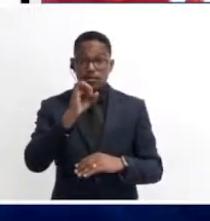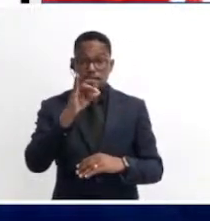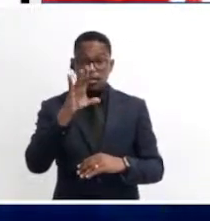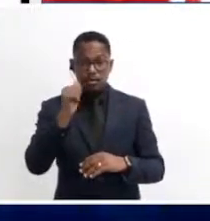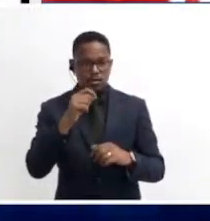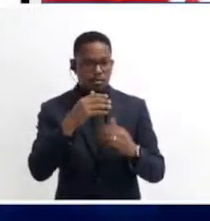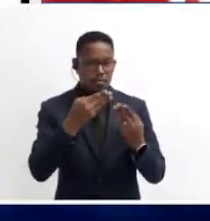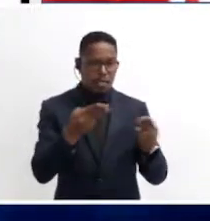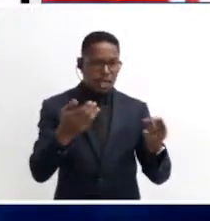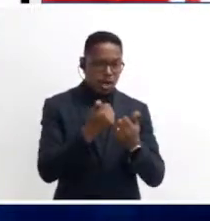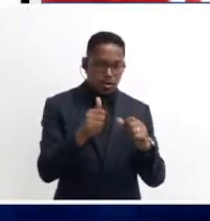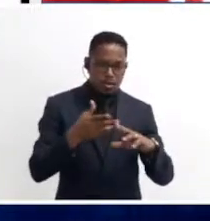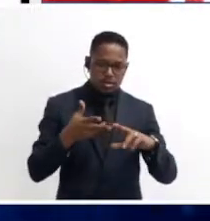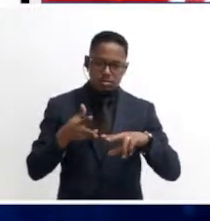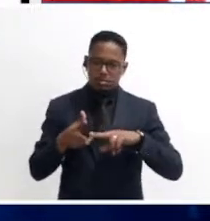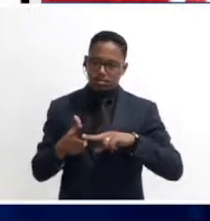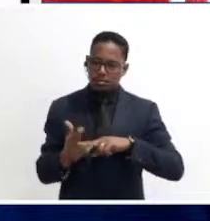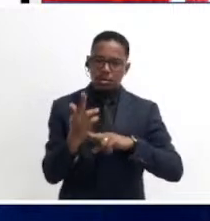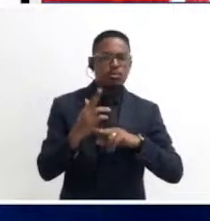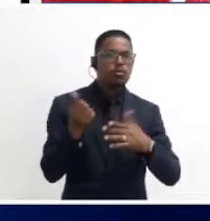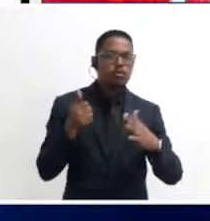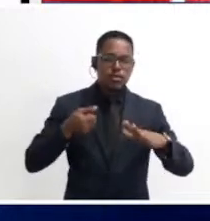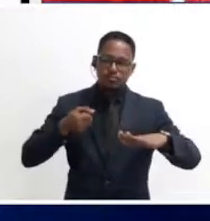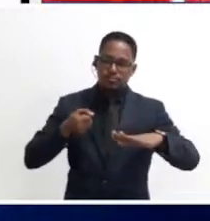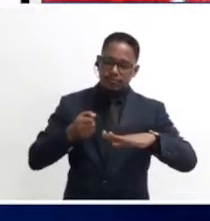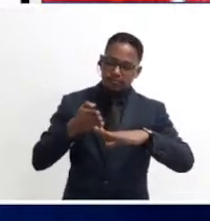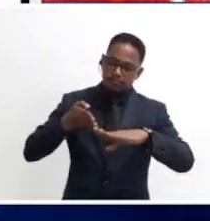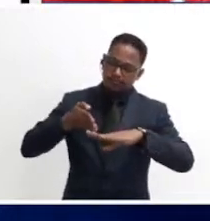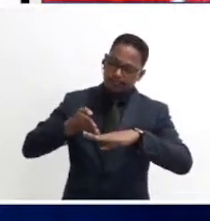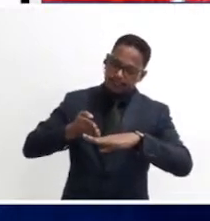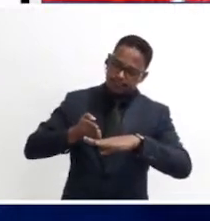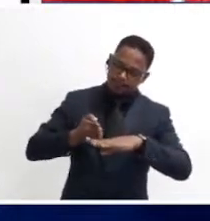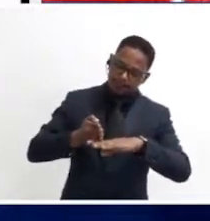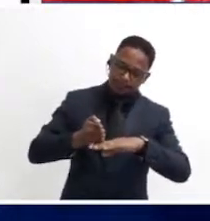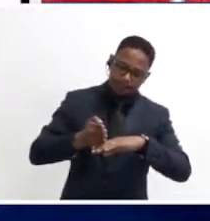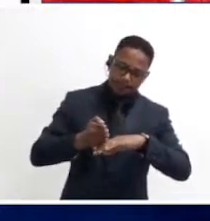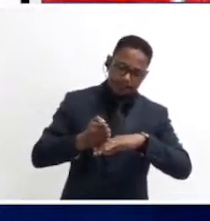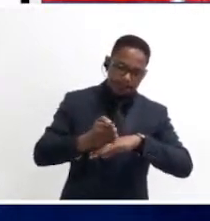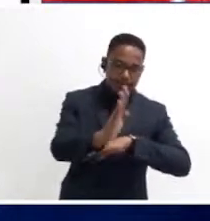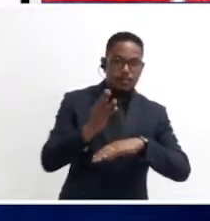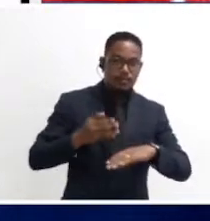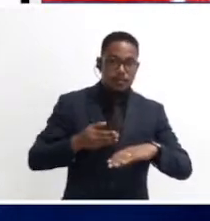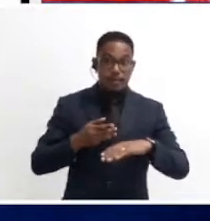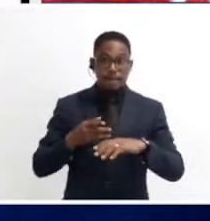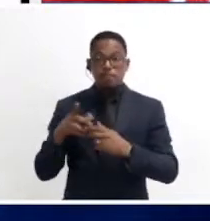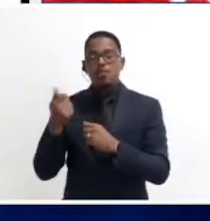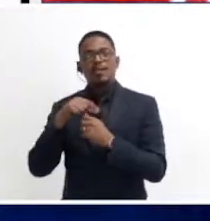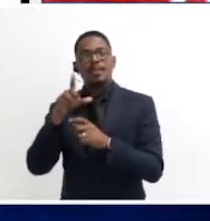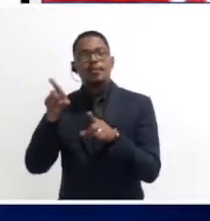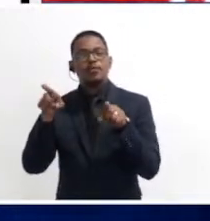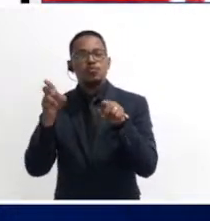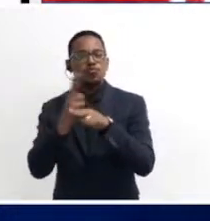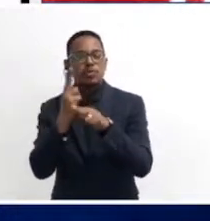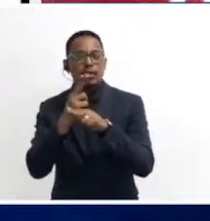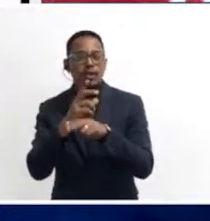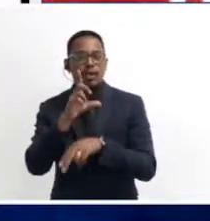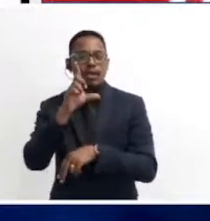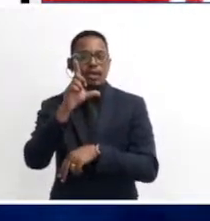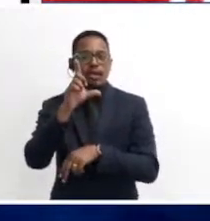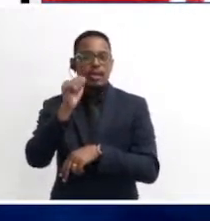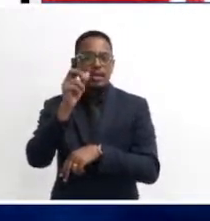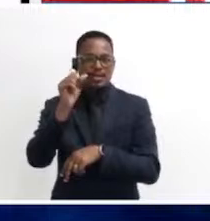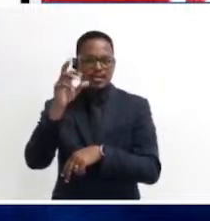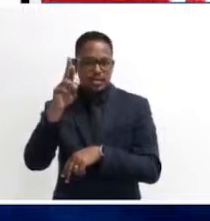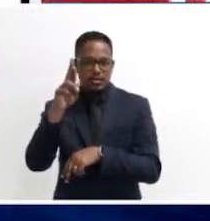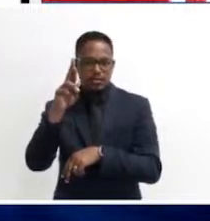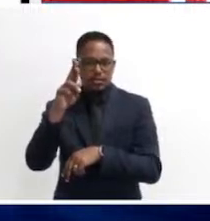But there's other ways too. Sometimes lasers are used. There's something called stealth laser where the laser is focused